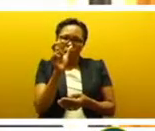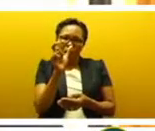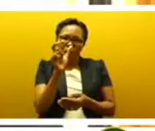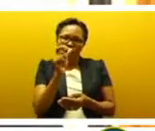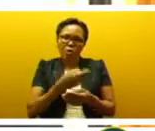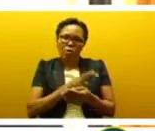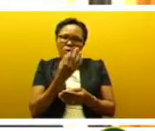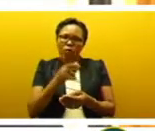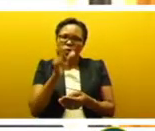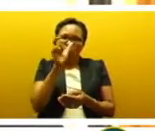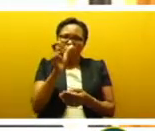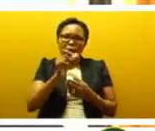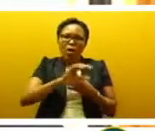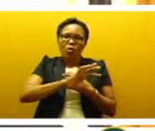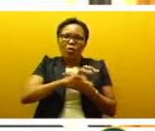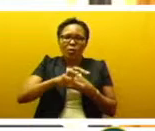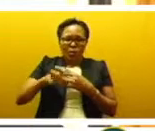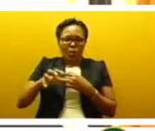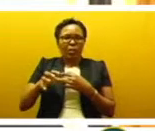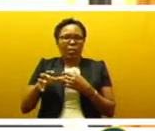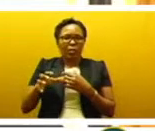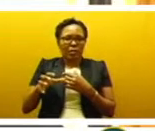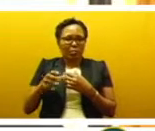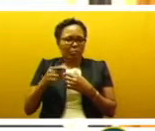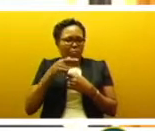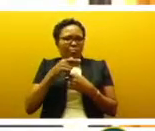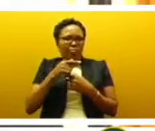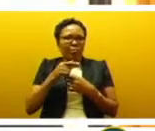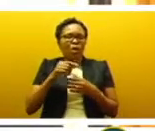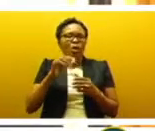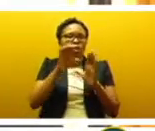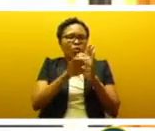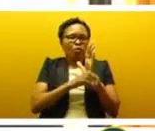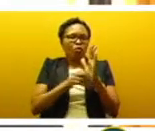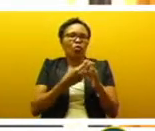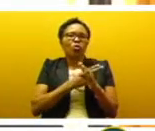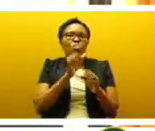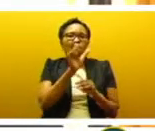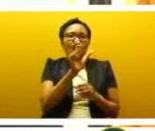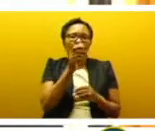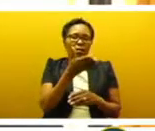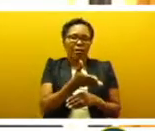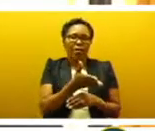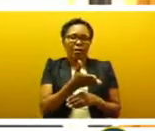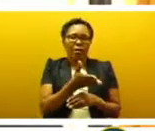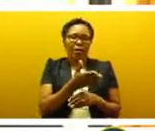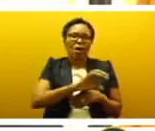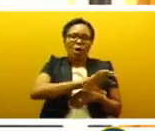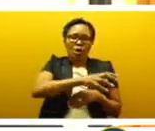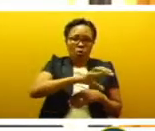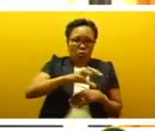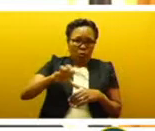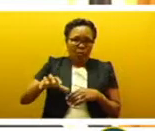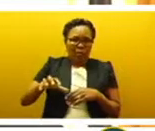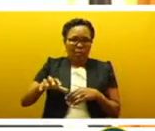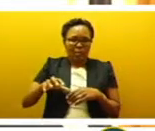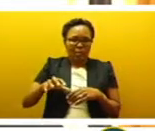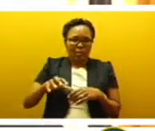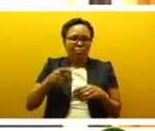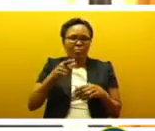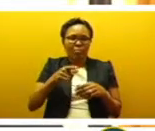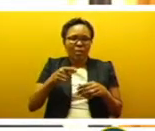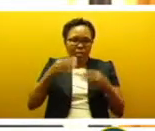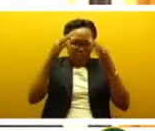word constituency is deliberately used by the Constitution, and these constituencies are